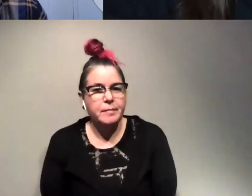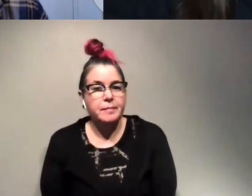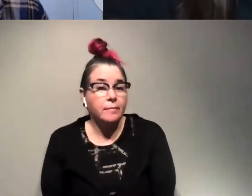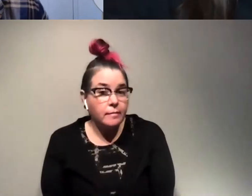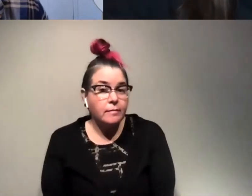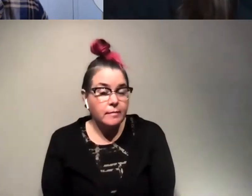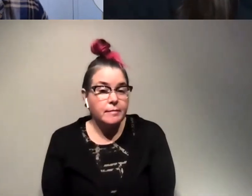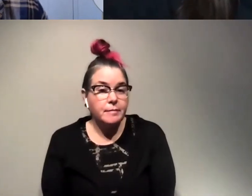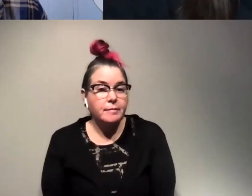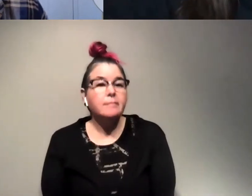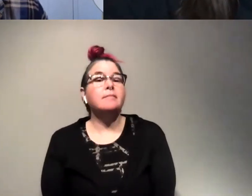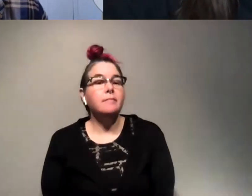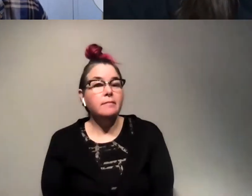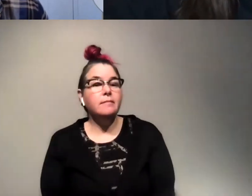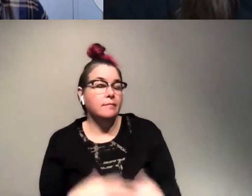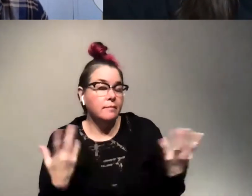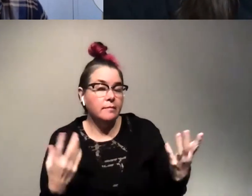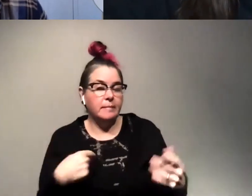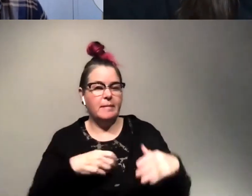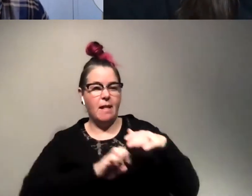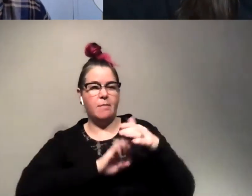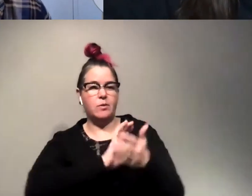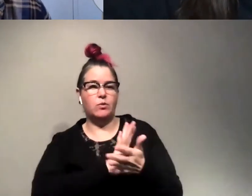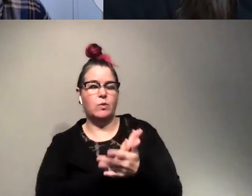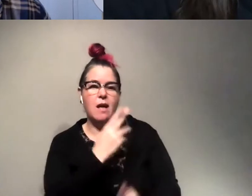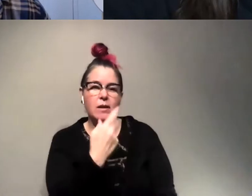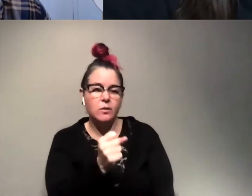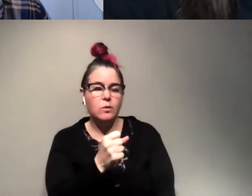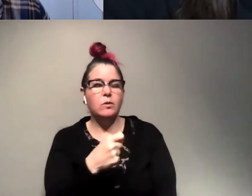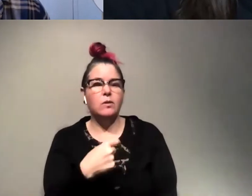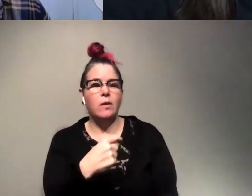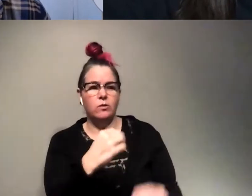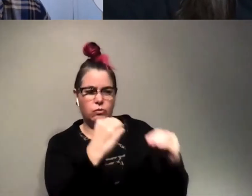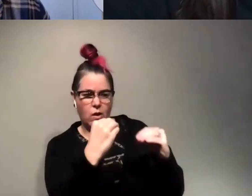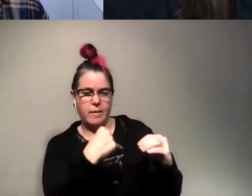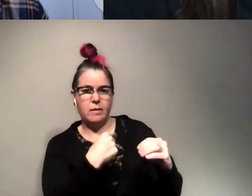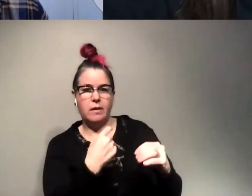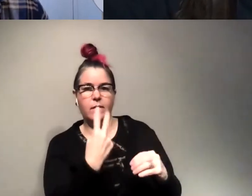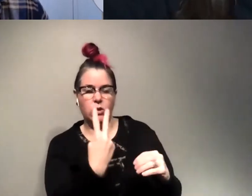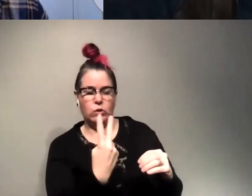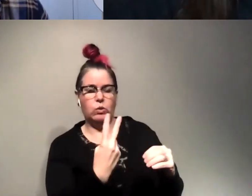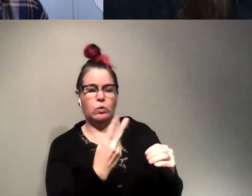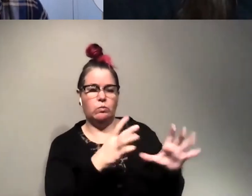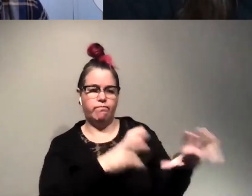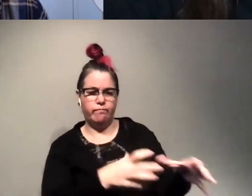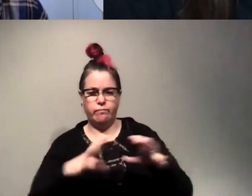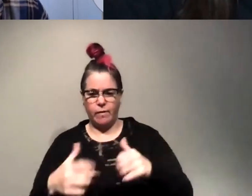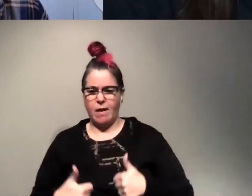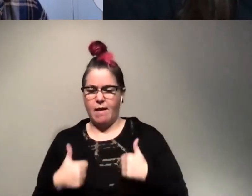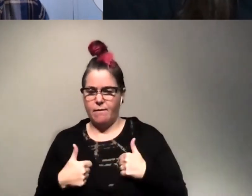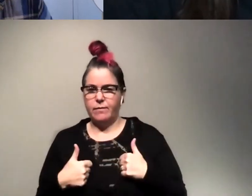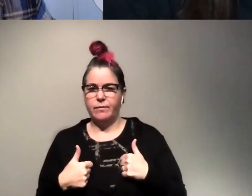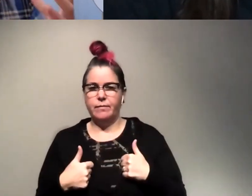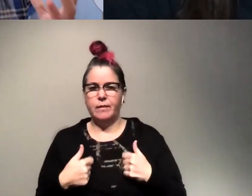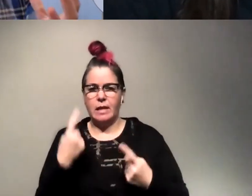I mean, when I was in elementary school and high school, I was taught that there were 2 domains of life. This was considered one of the